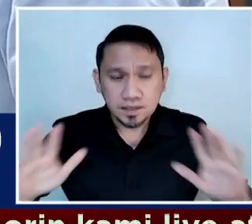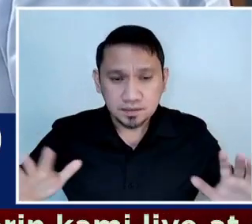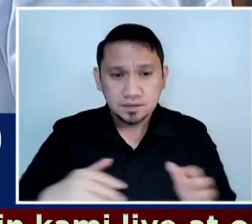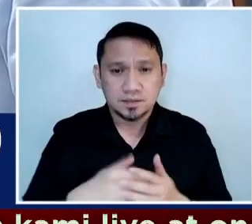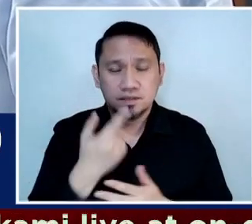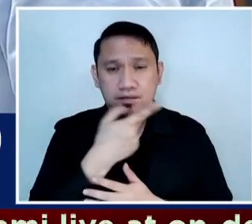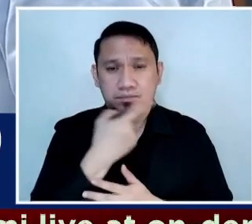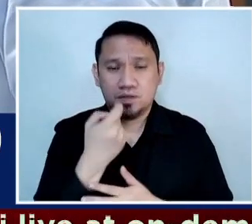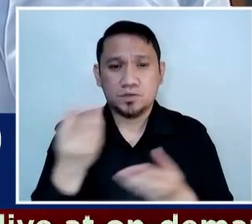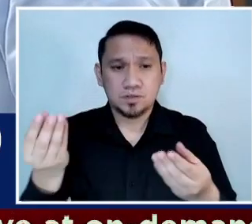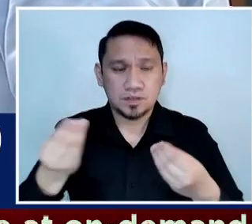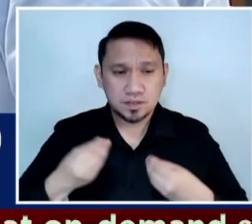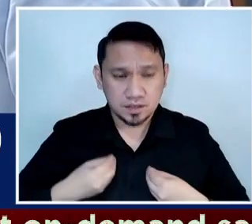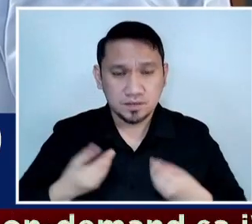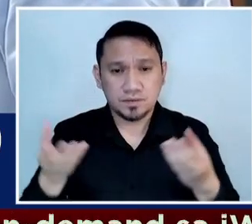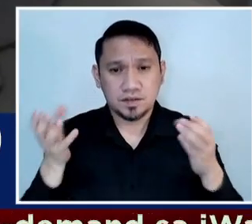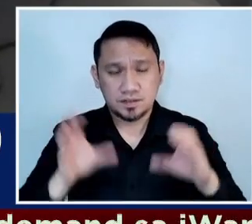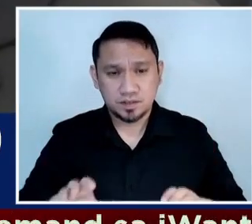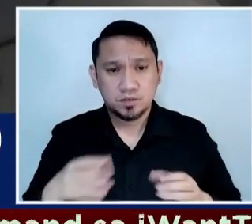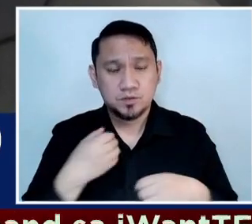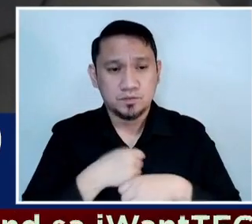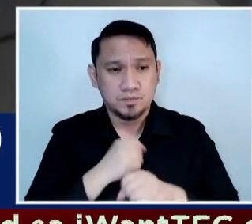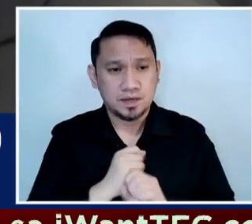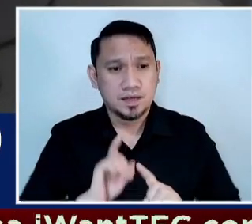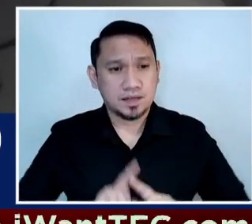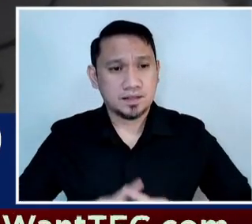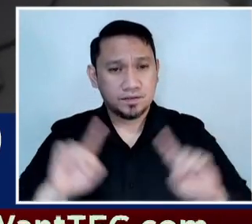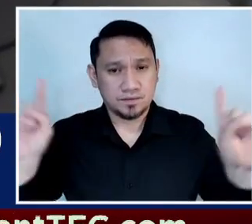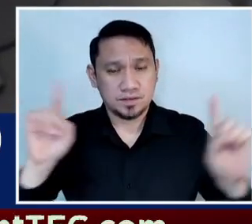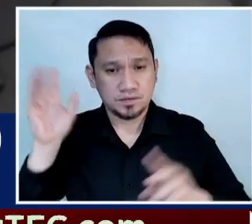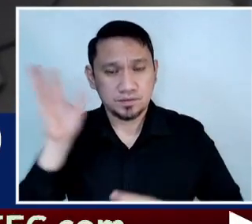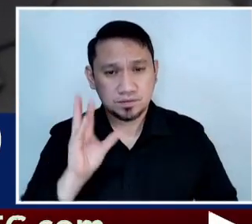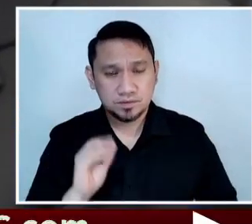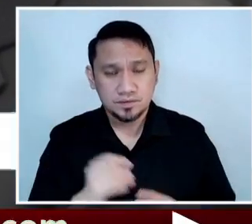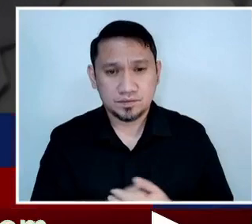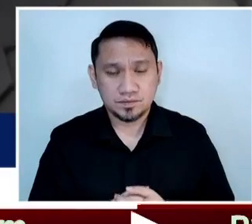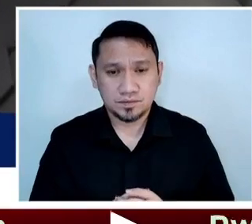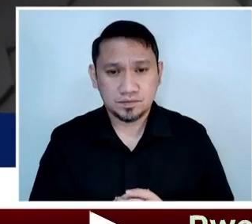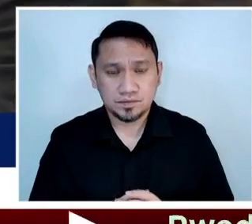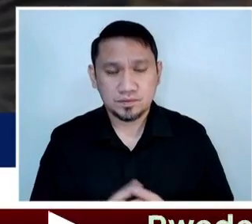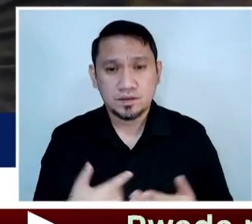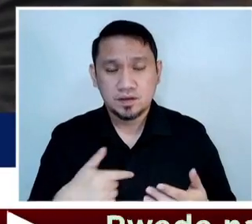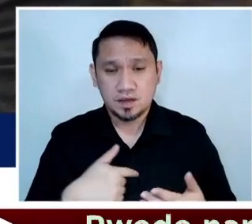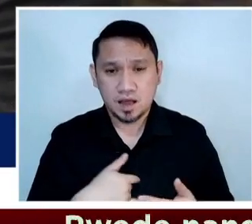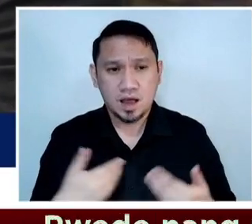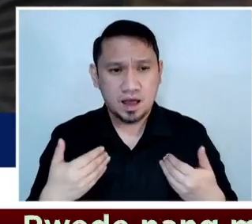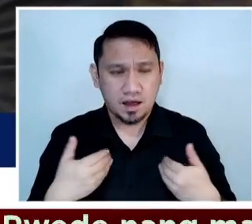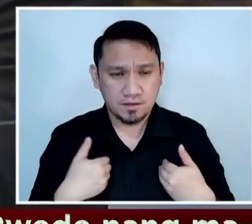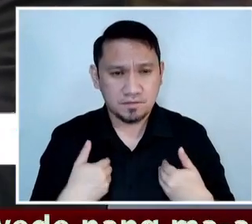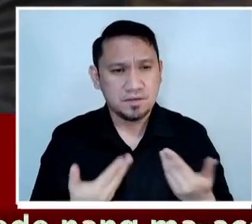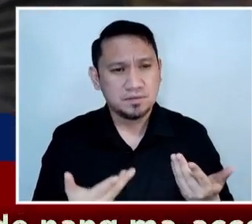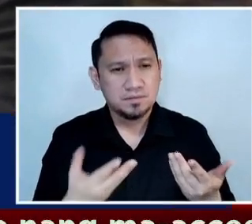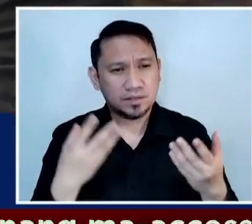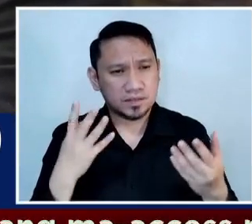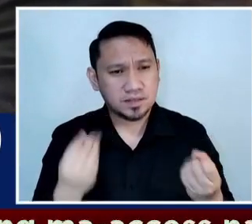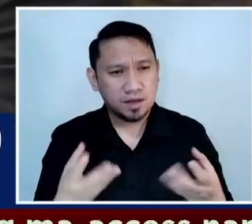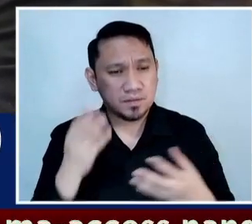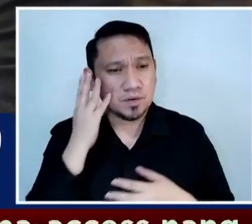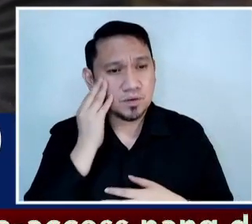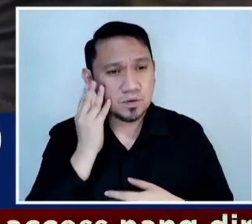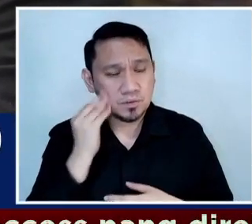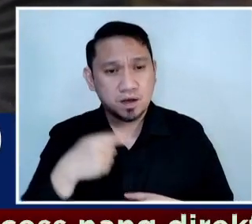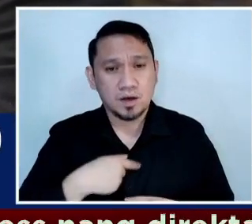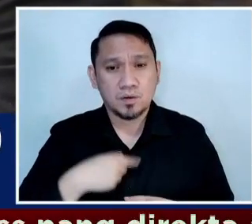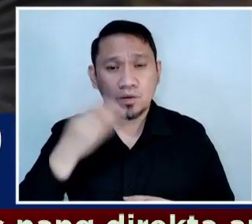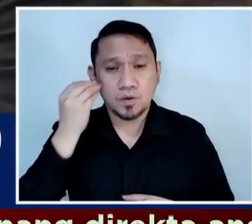the chance to make a difference. I have gone full circle in this lifetime. I am finally going home and allow